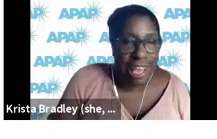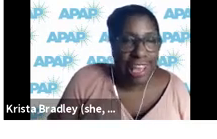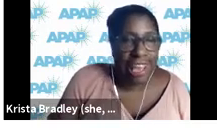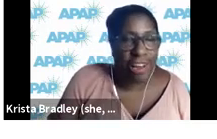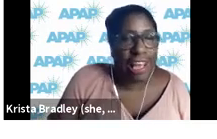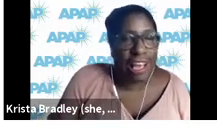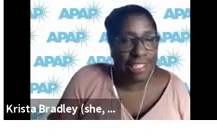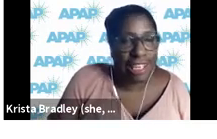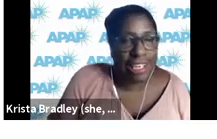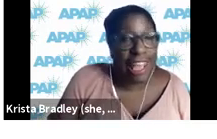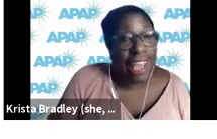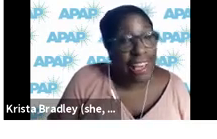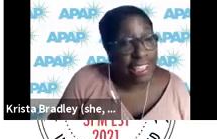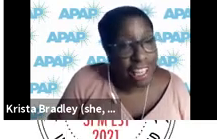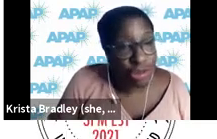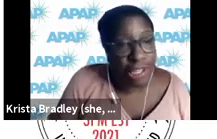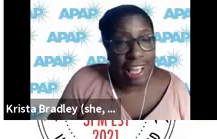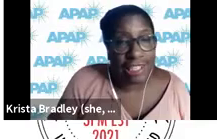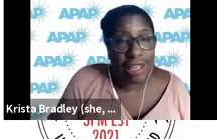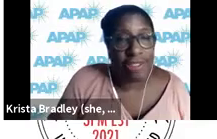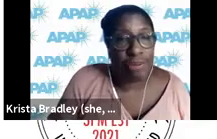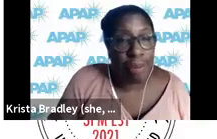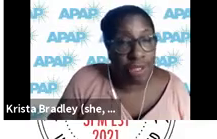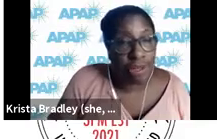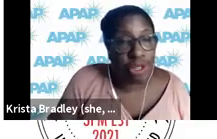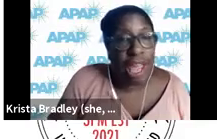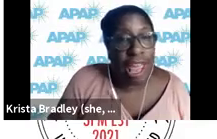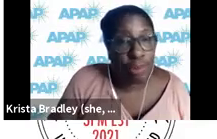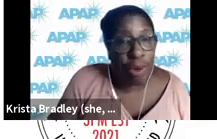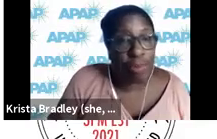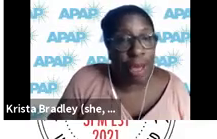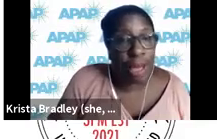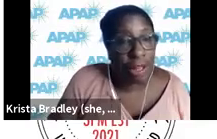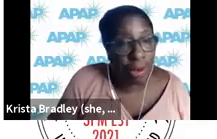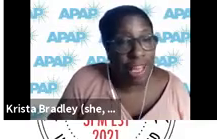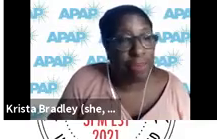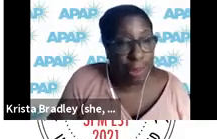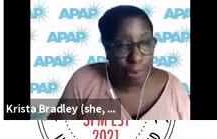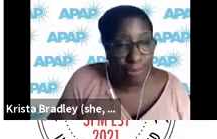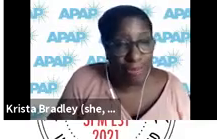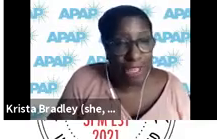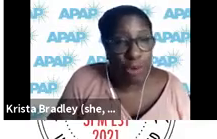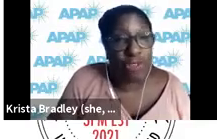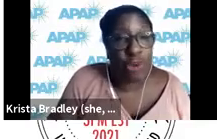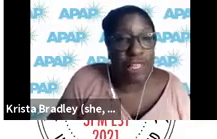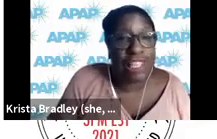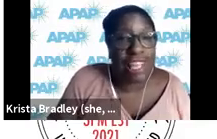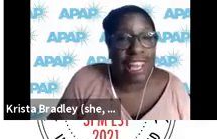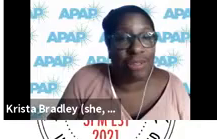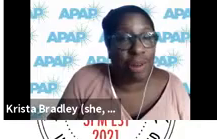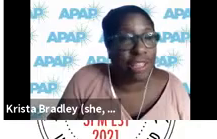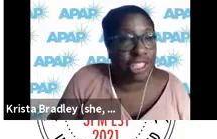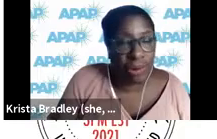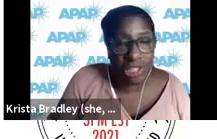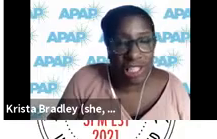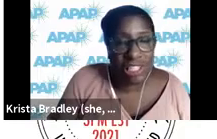San Jose and on the unceded and ancestral lands of the Ramaytush and Muwekma Ohlone people who have stewarded this